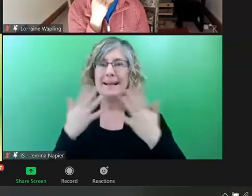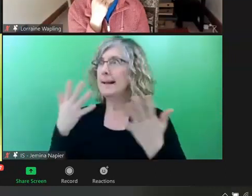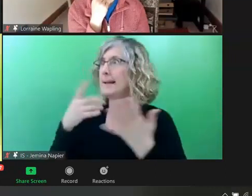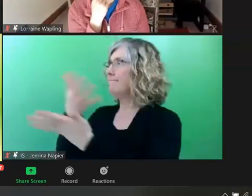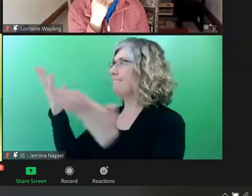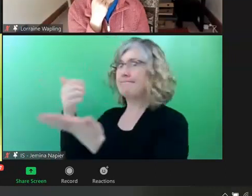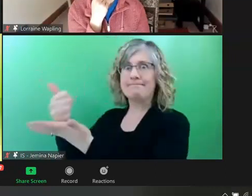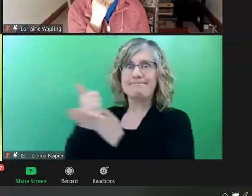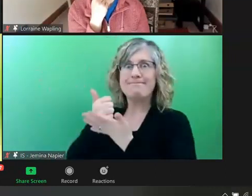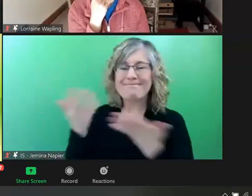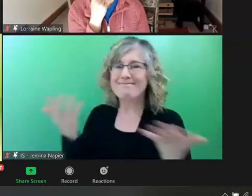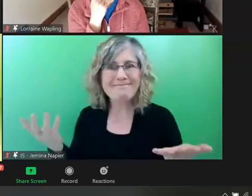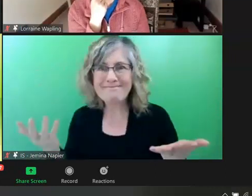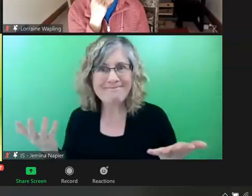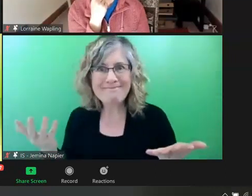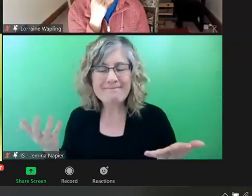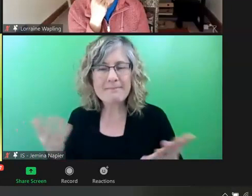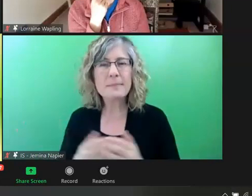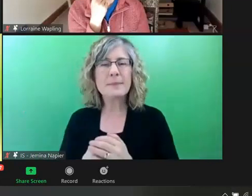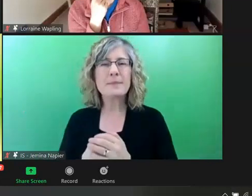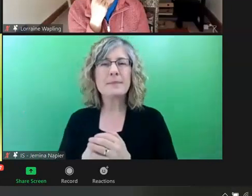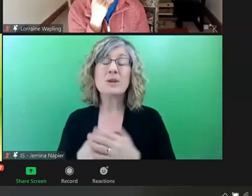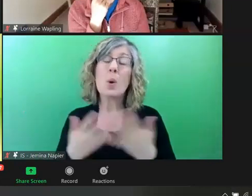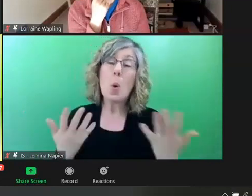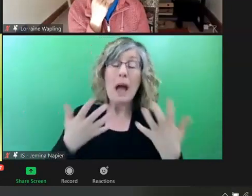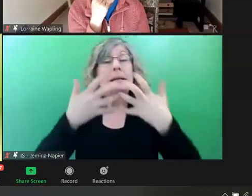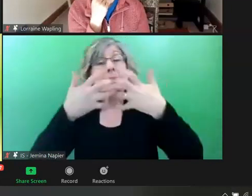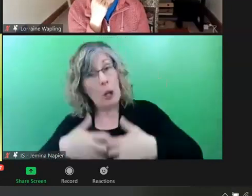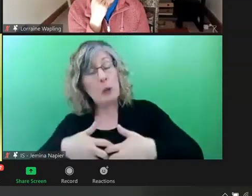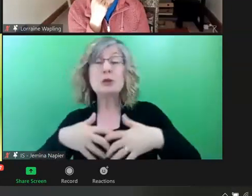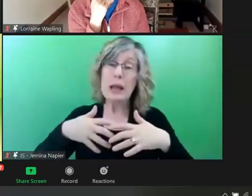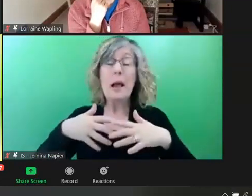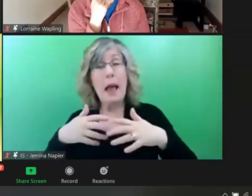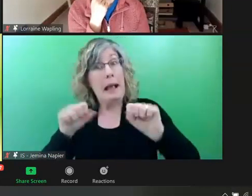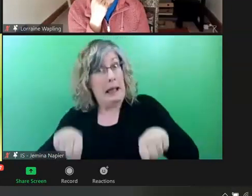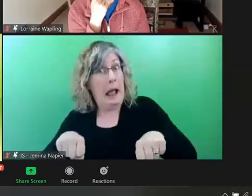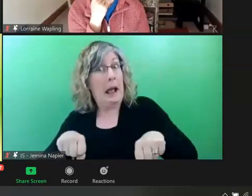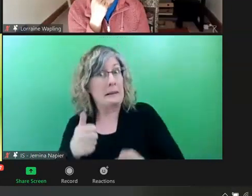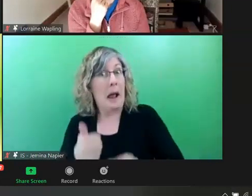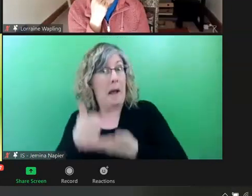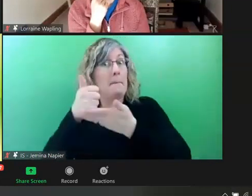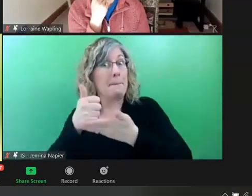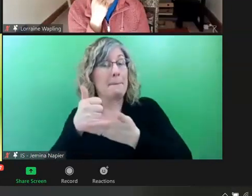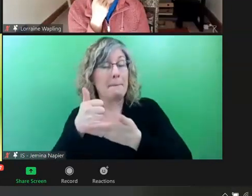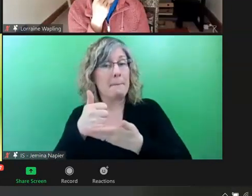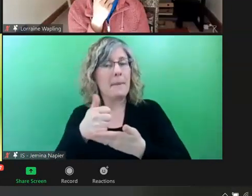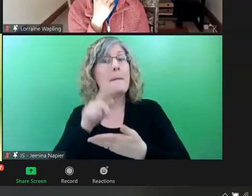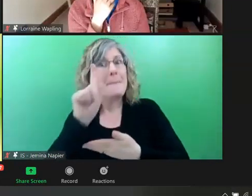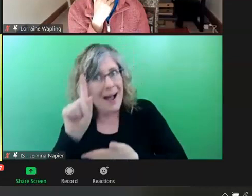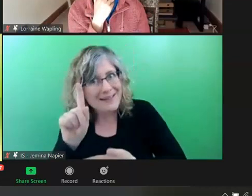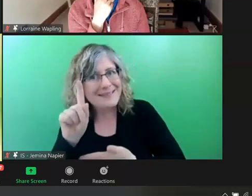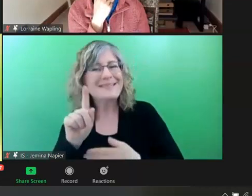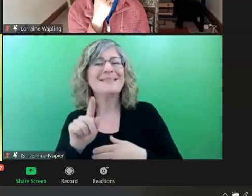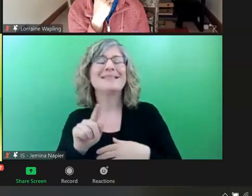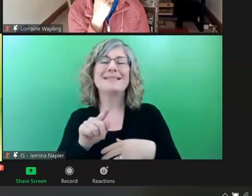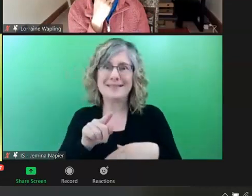a way, but sincerely use of technology, it can help, but it also means that we have to go back